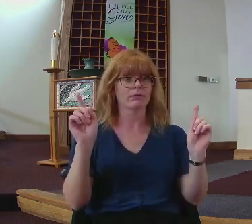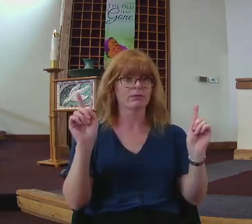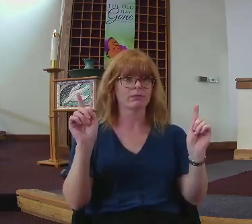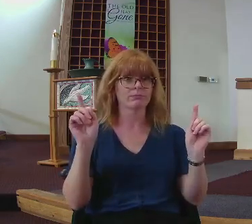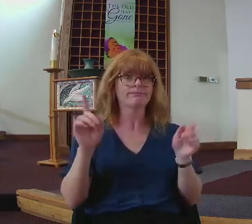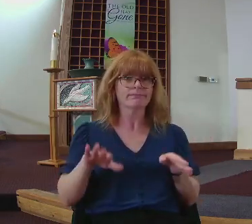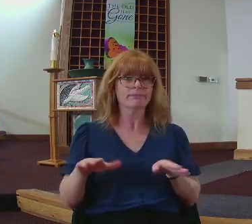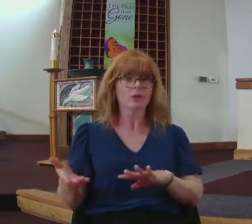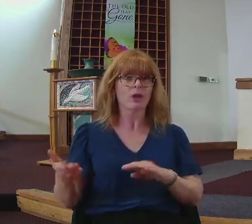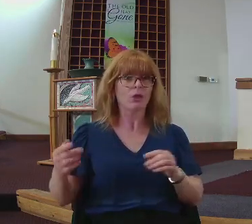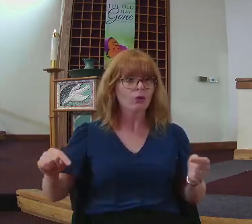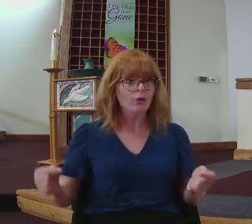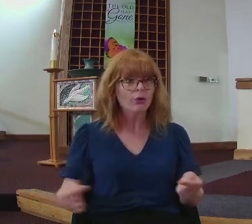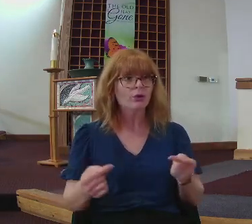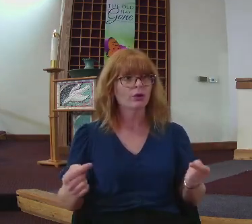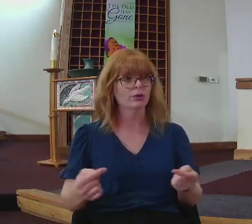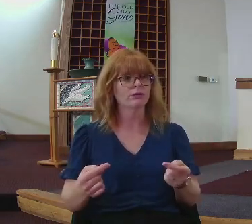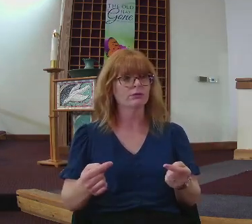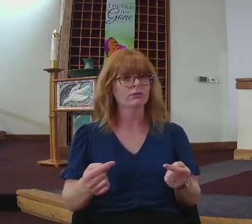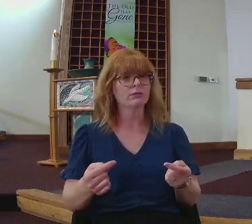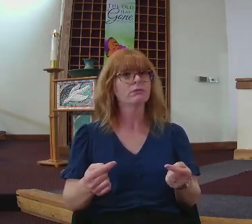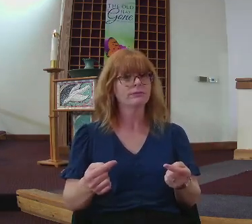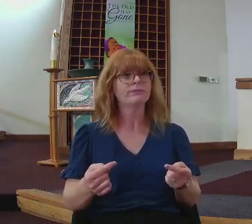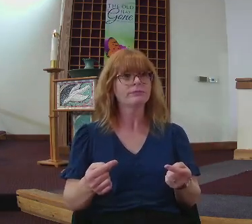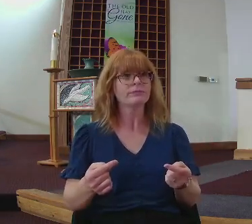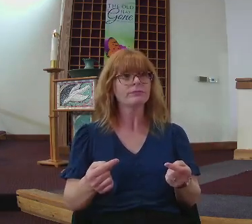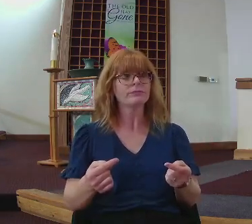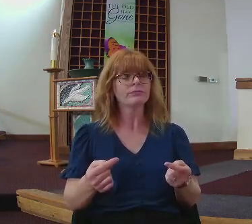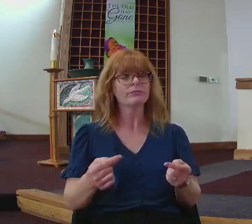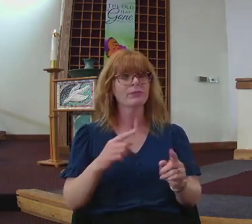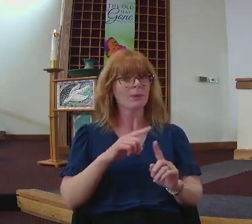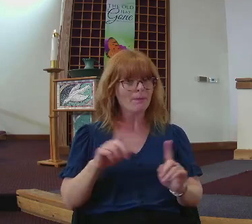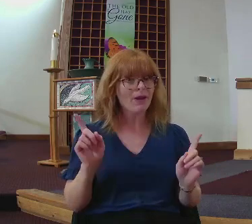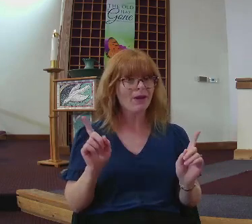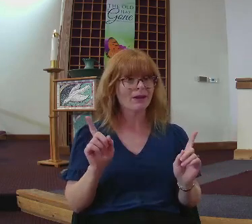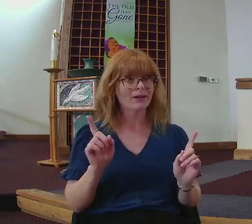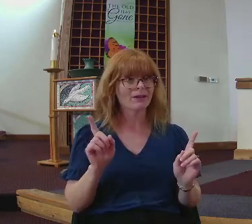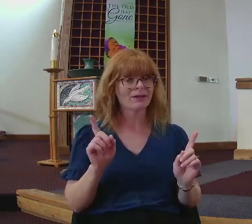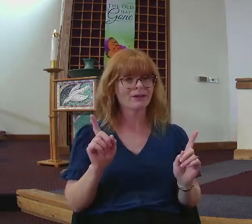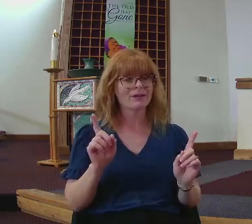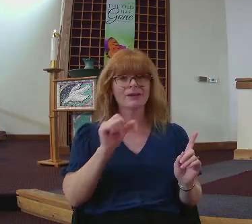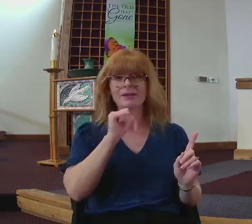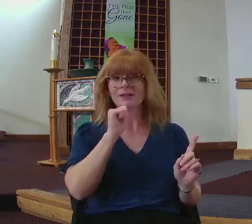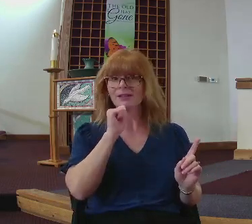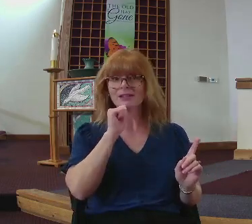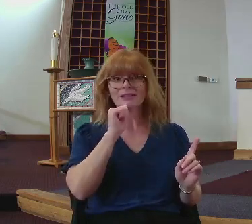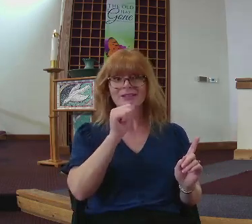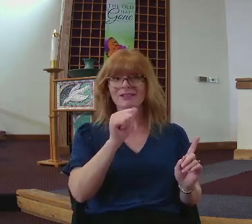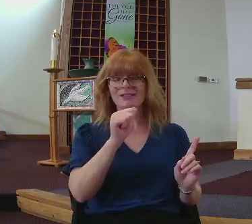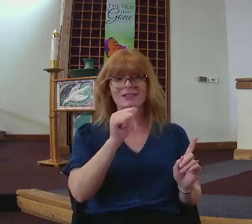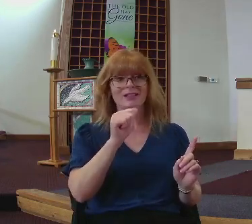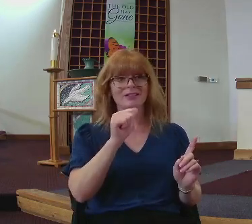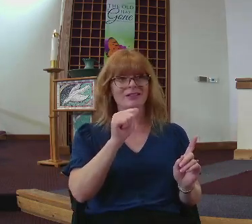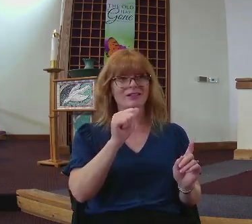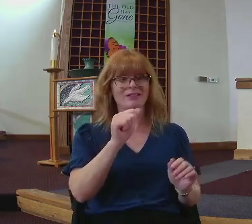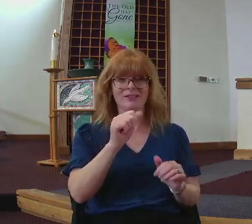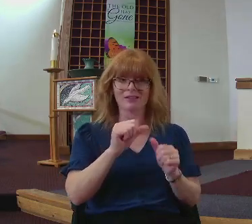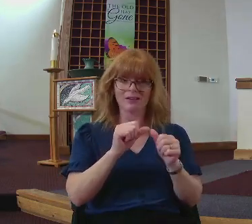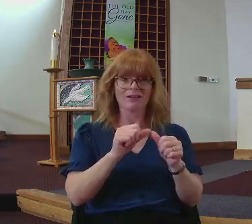hurts, death stings, but it does not ultimately